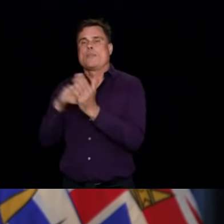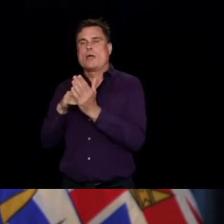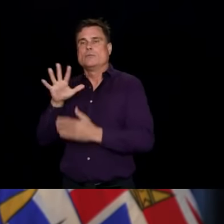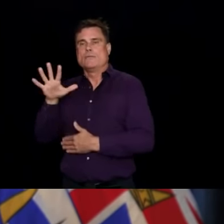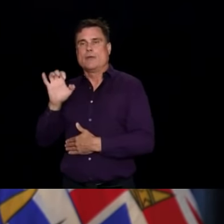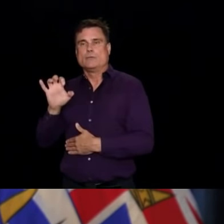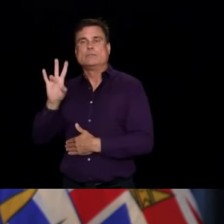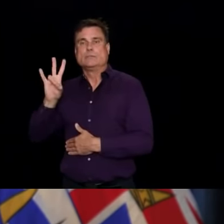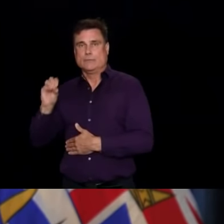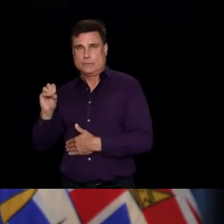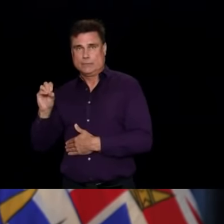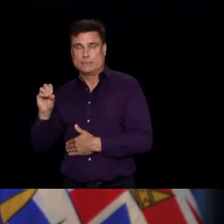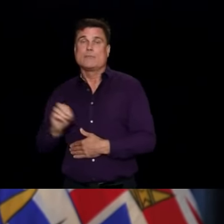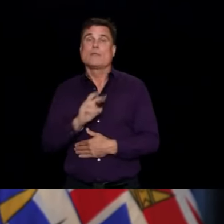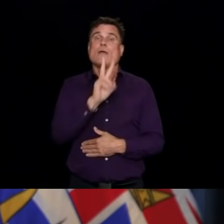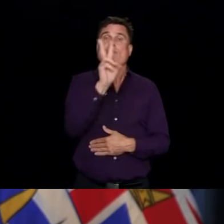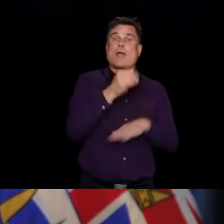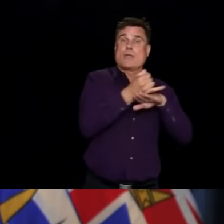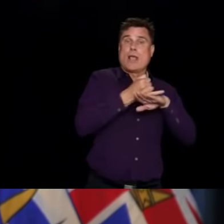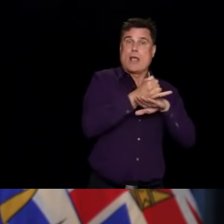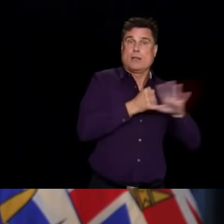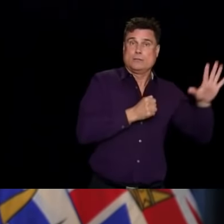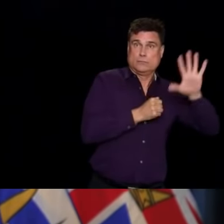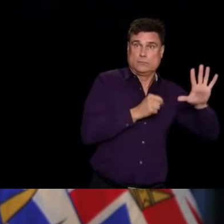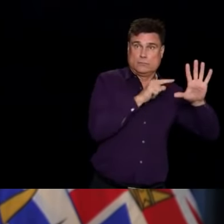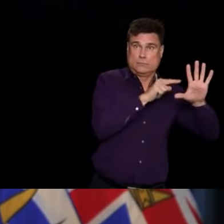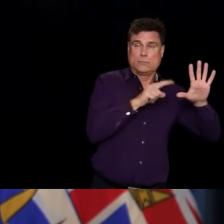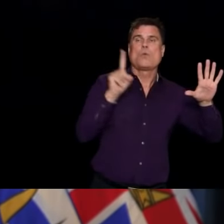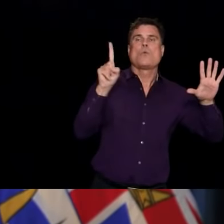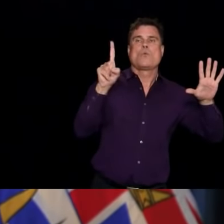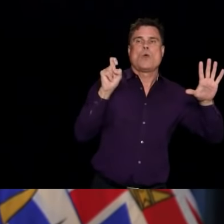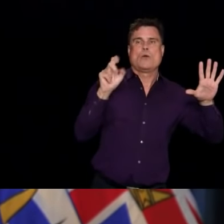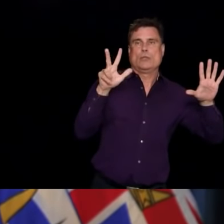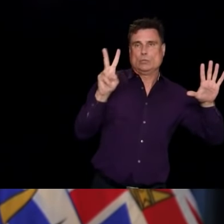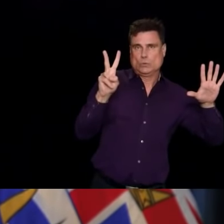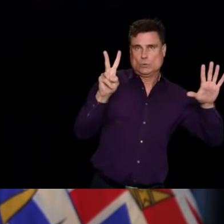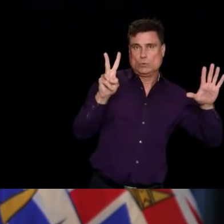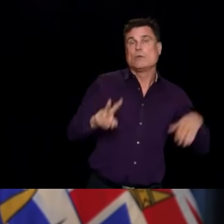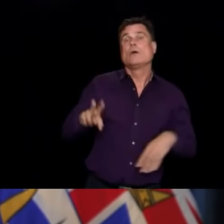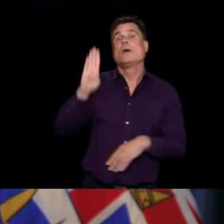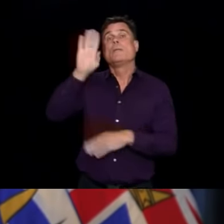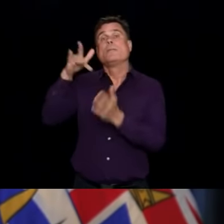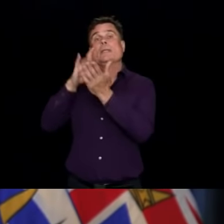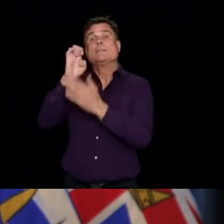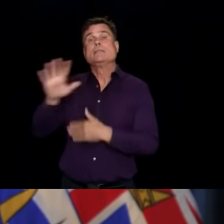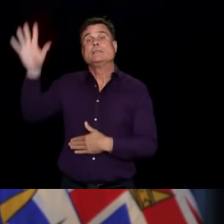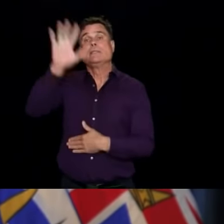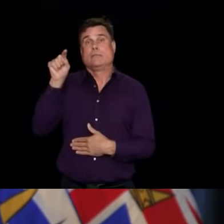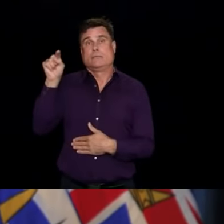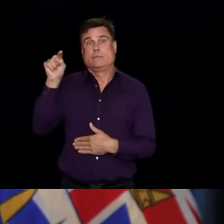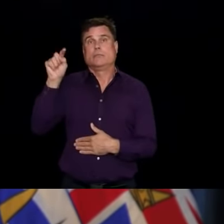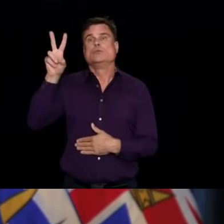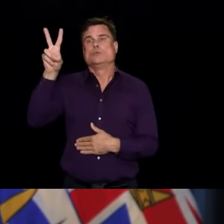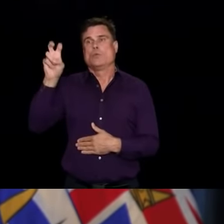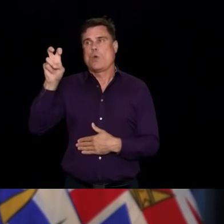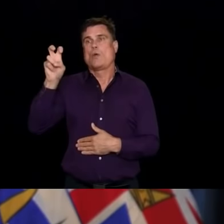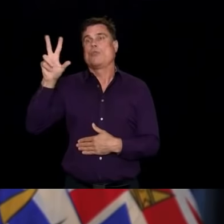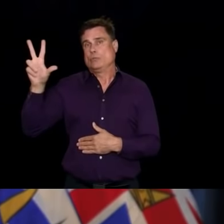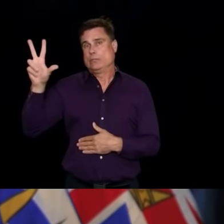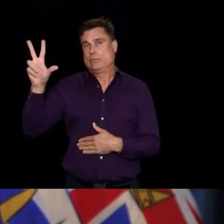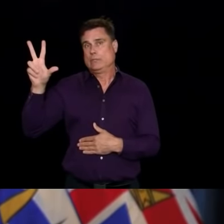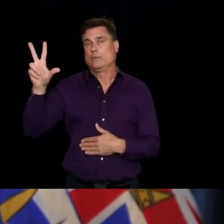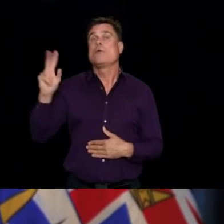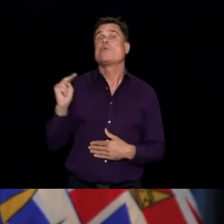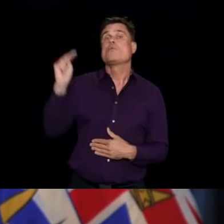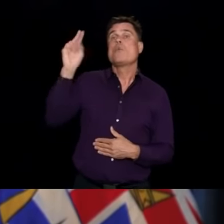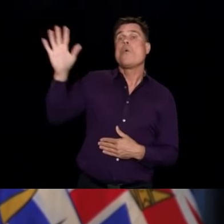1,570 people in Fraser Health, 132 people in the Vancouver Island Health Region, 203 people